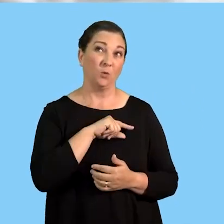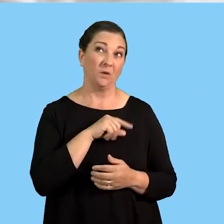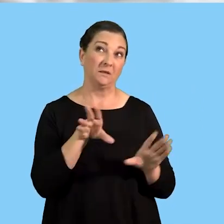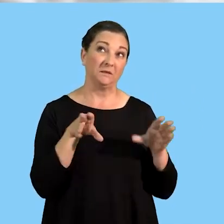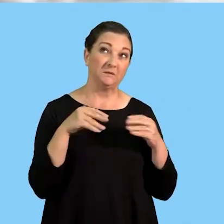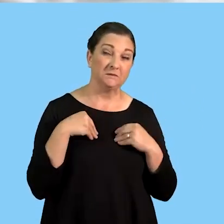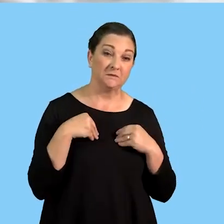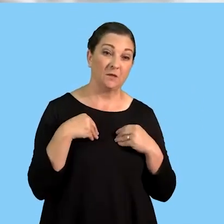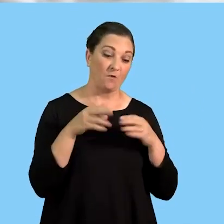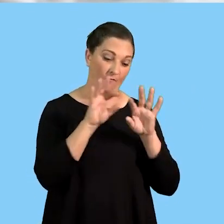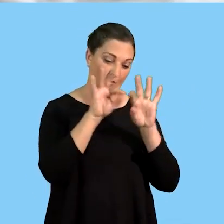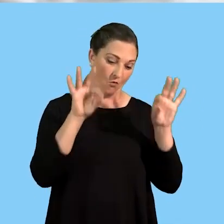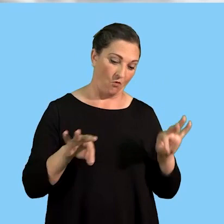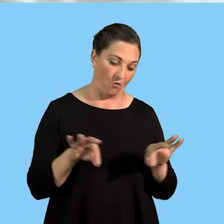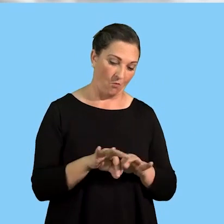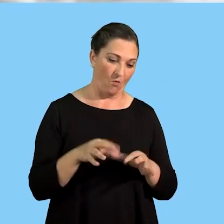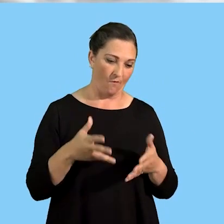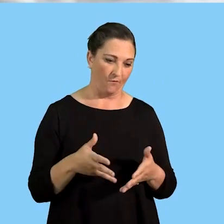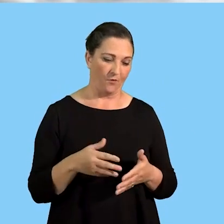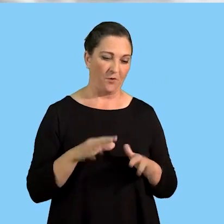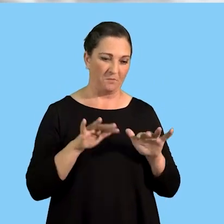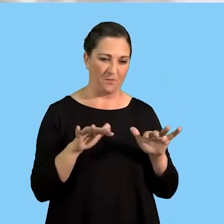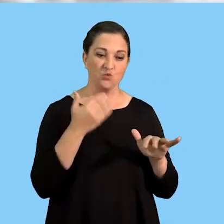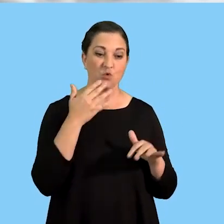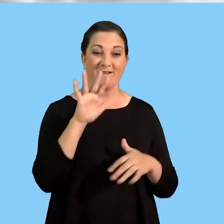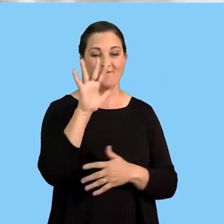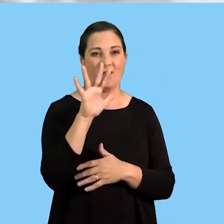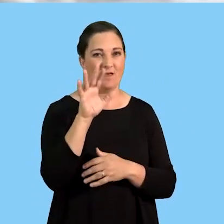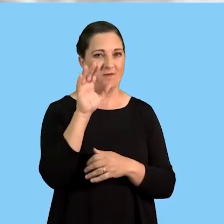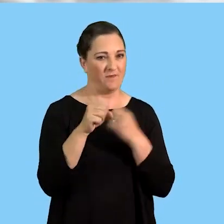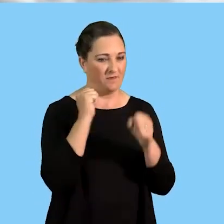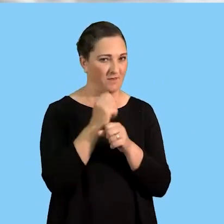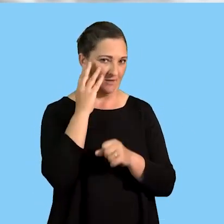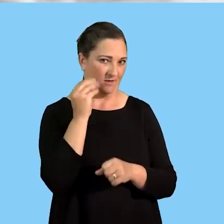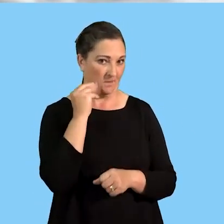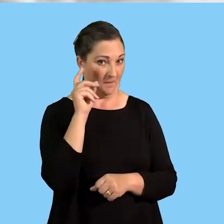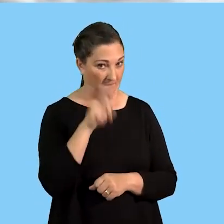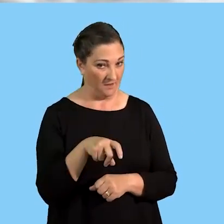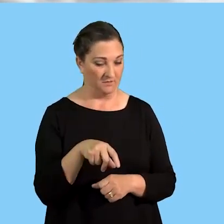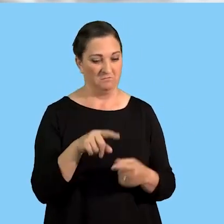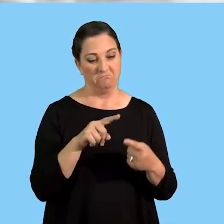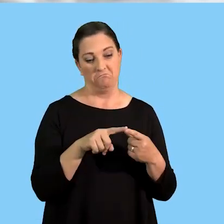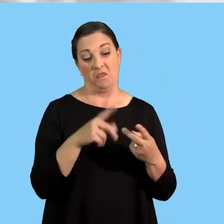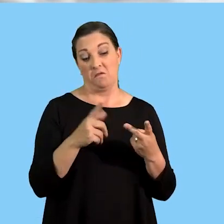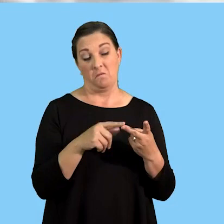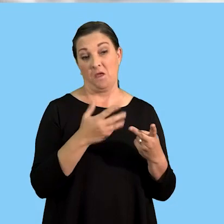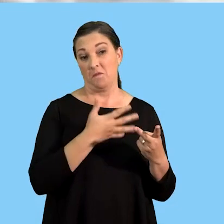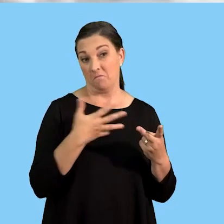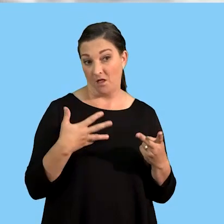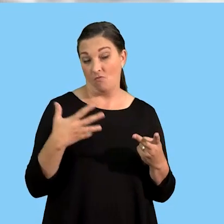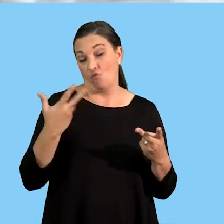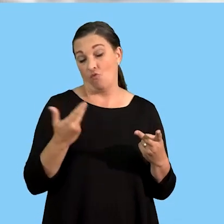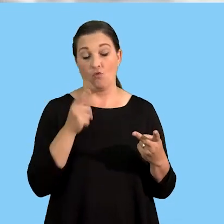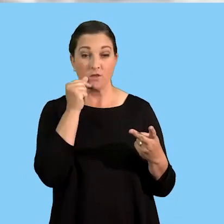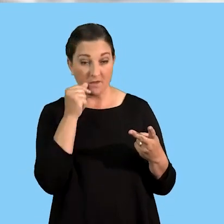are accepting application forms of people that have 5 years experience. The candidates must maybe be male or